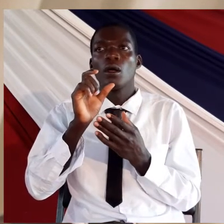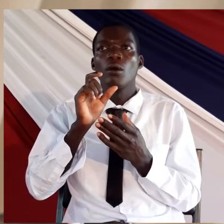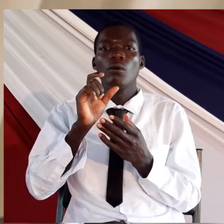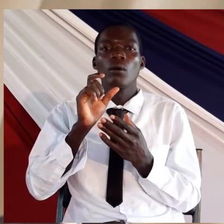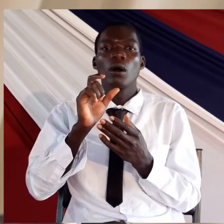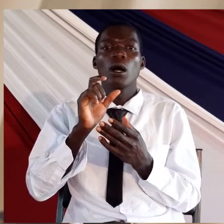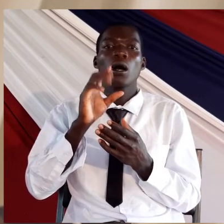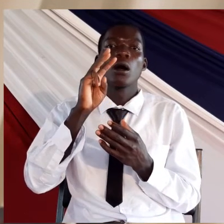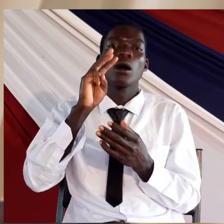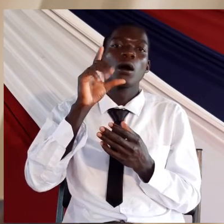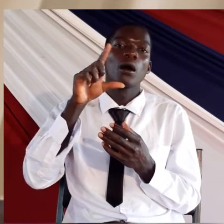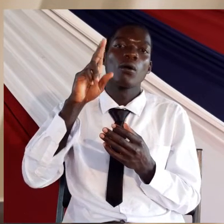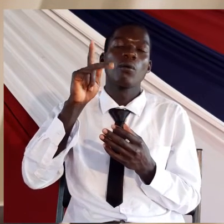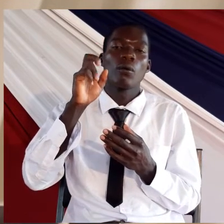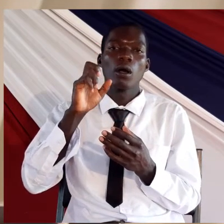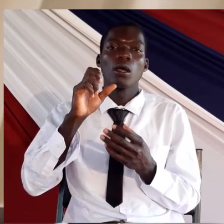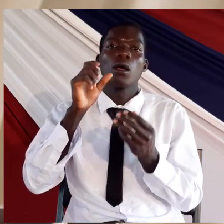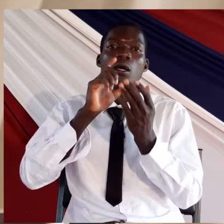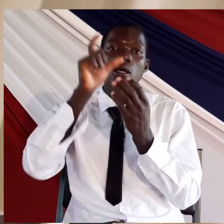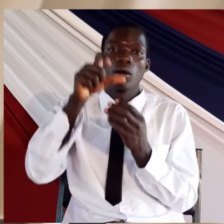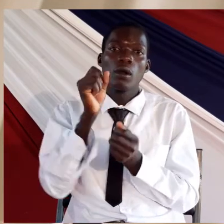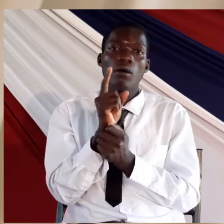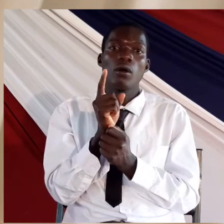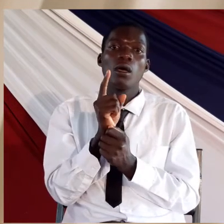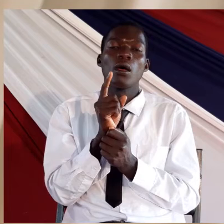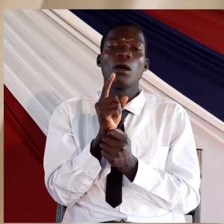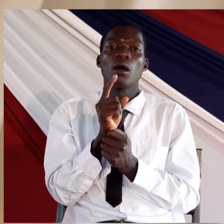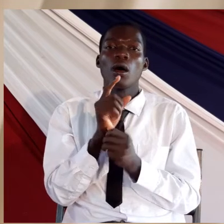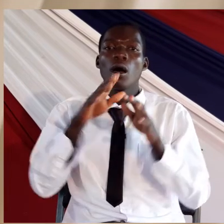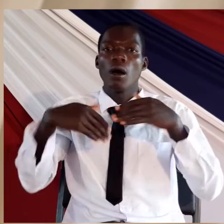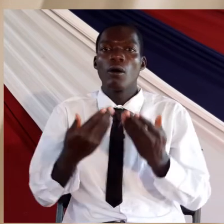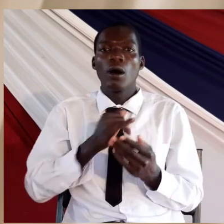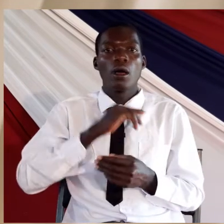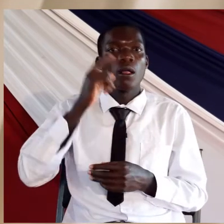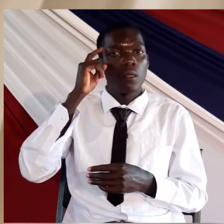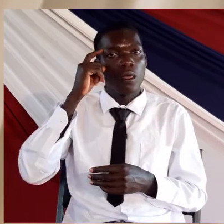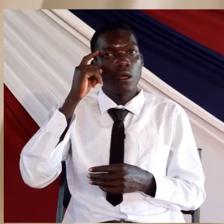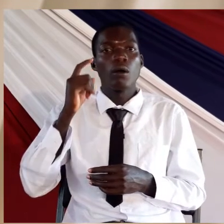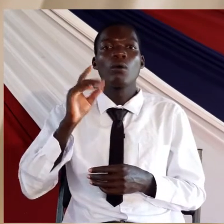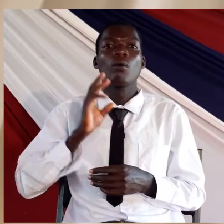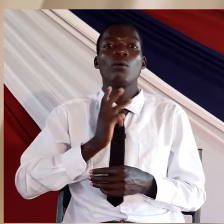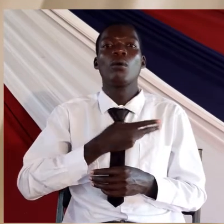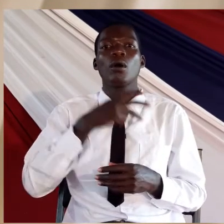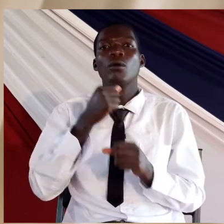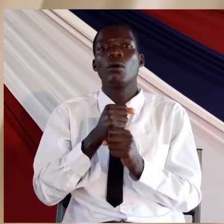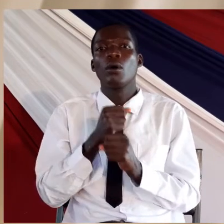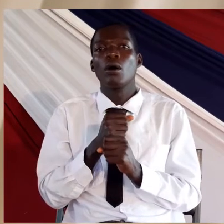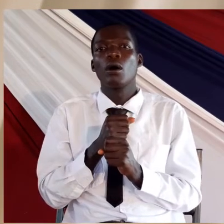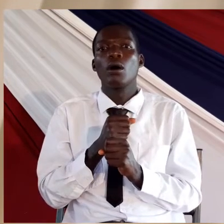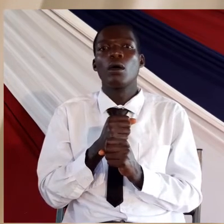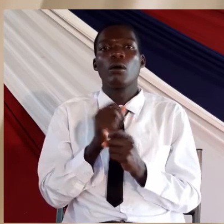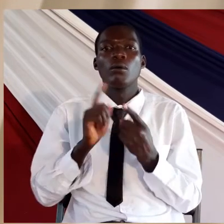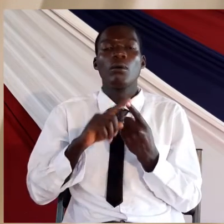chapter 11. Mm-hmm. We have other people being mentioned. Now, I think we would do well